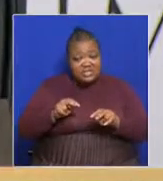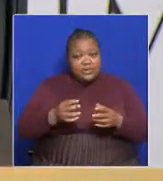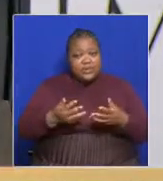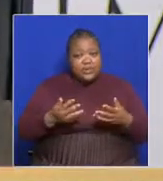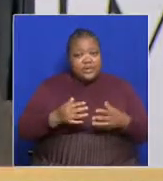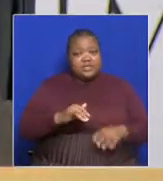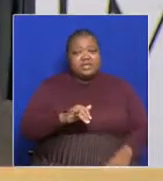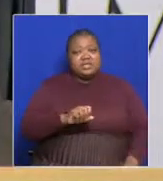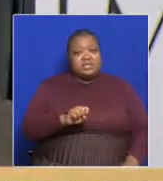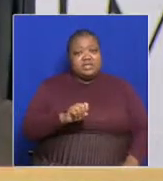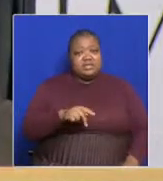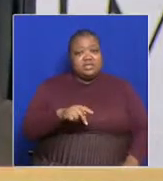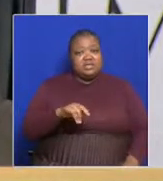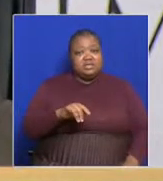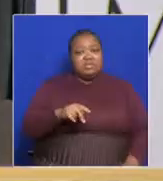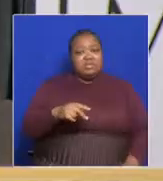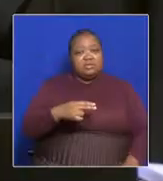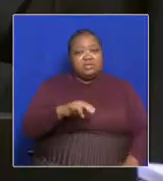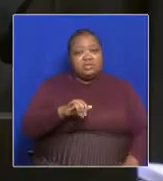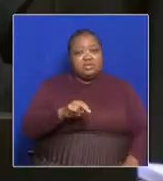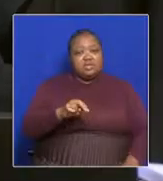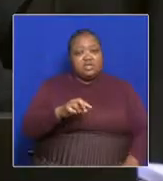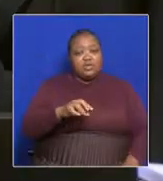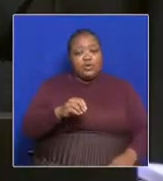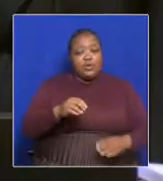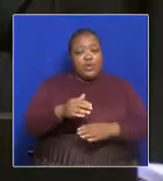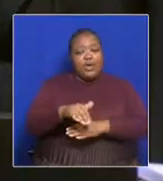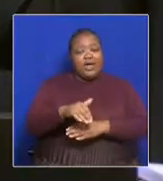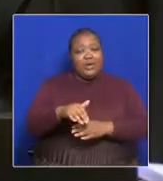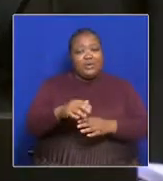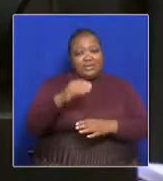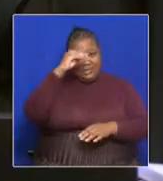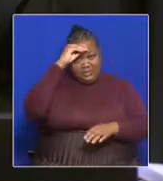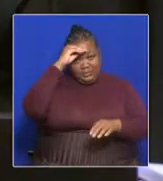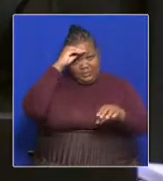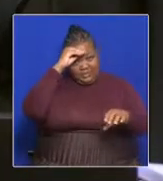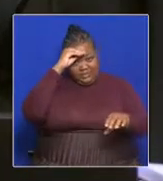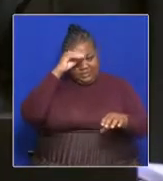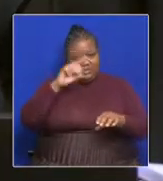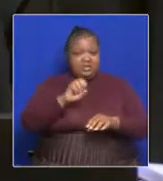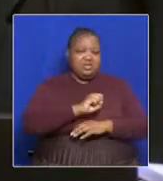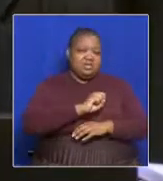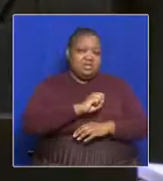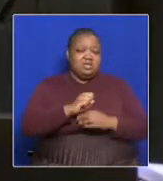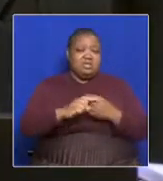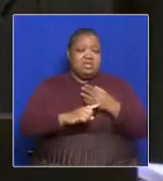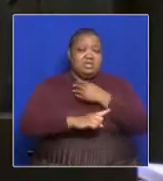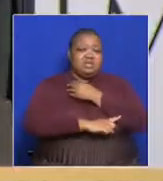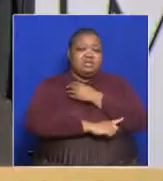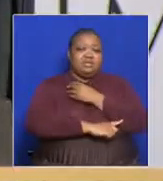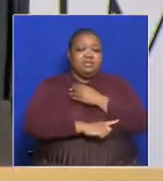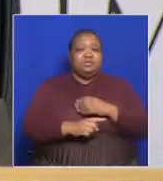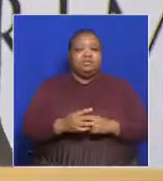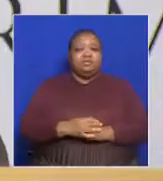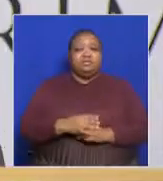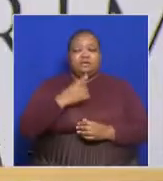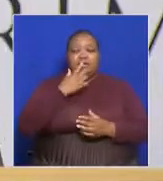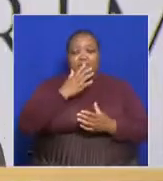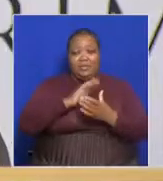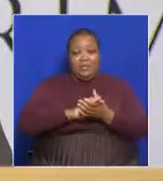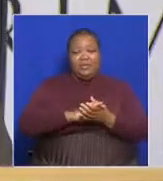police station. yes. Okay, all right. And then lastly, and I promise you this is lastly,